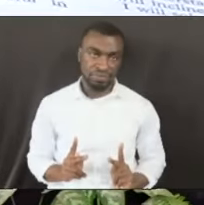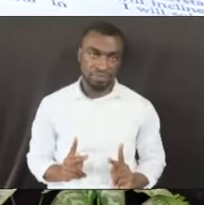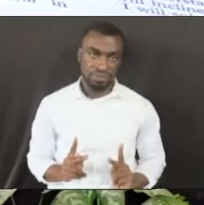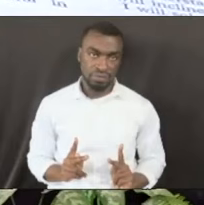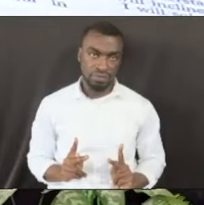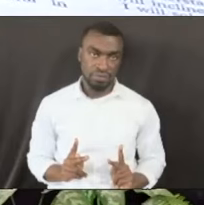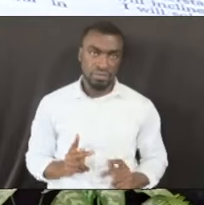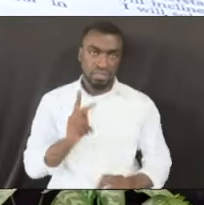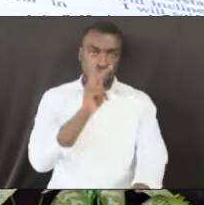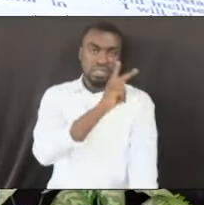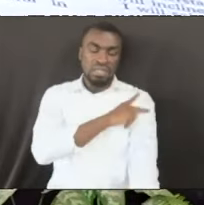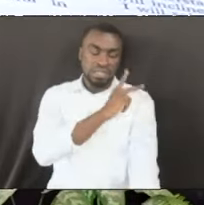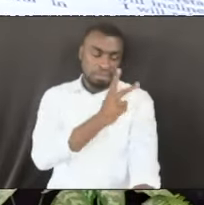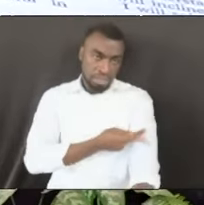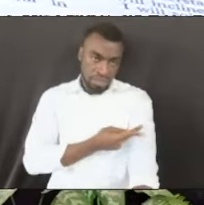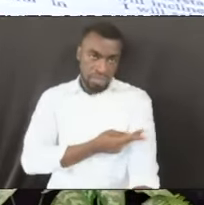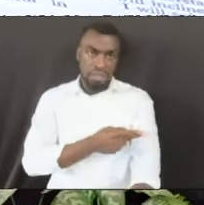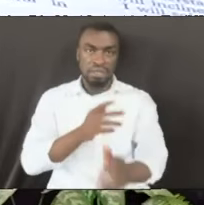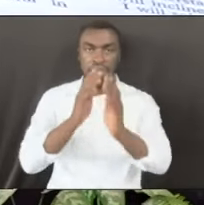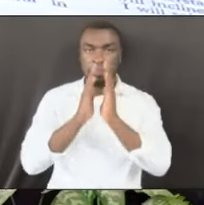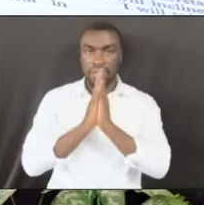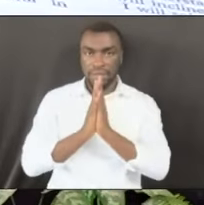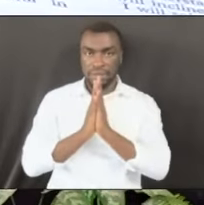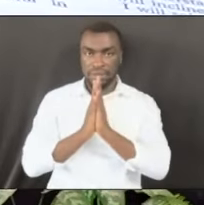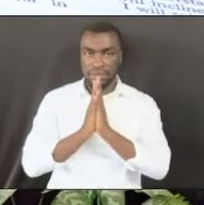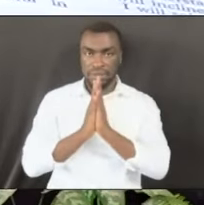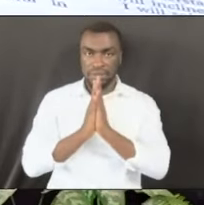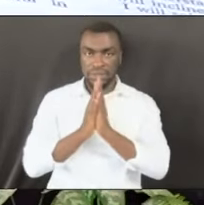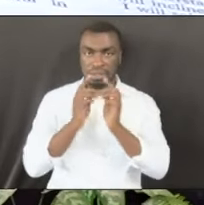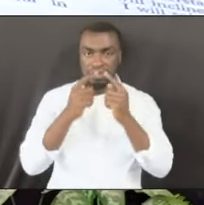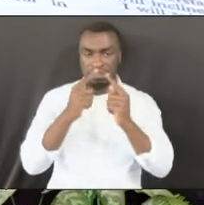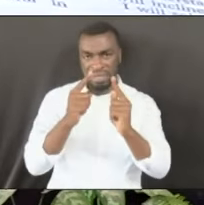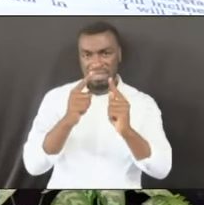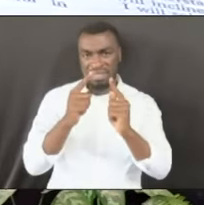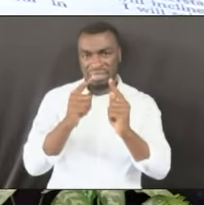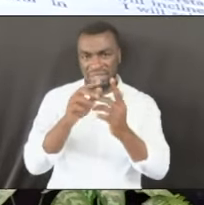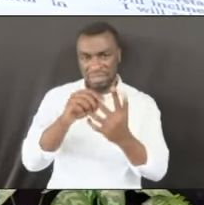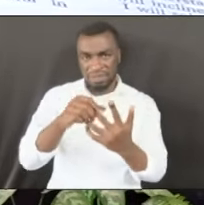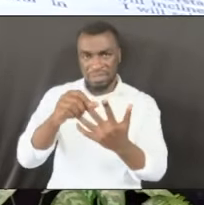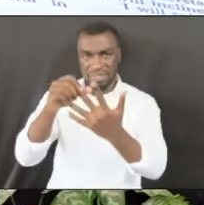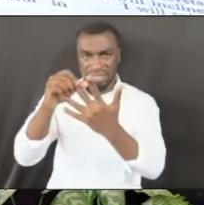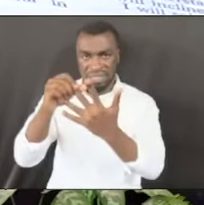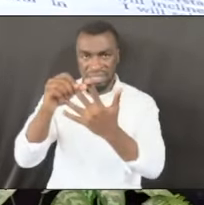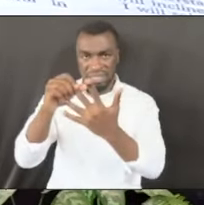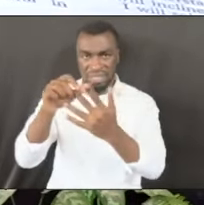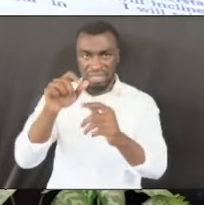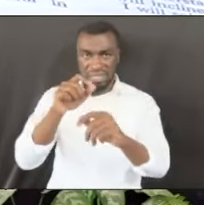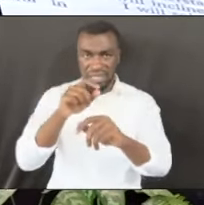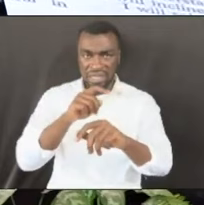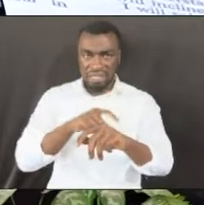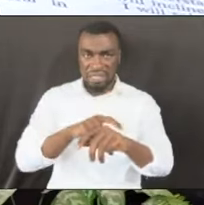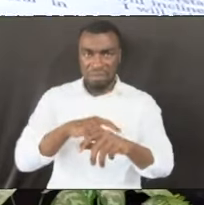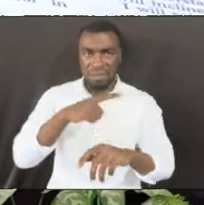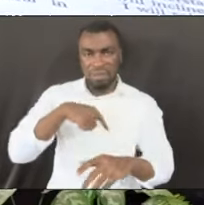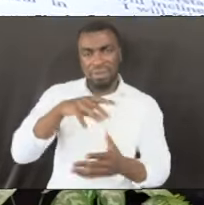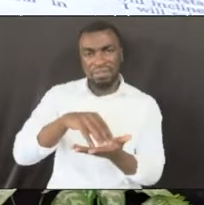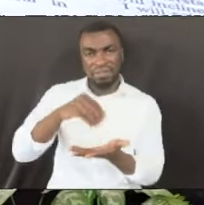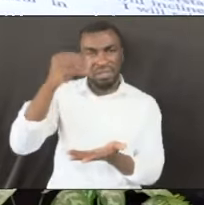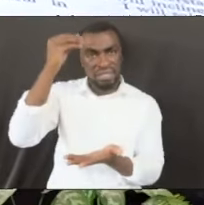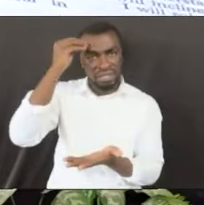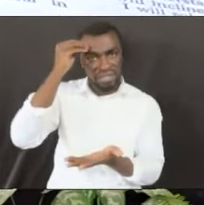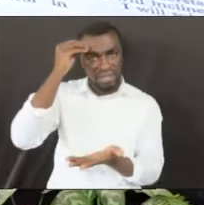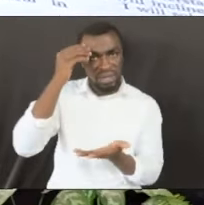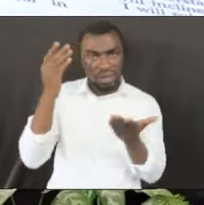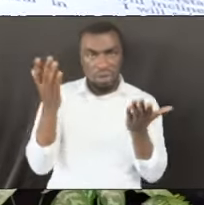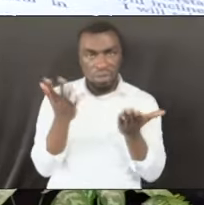There is power in prayer. But especially when we have learned where we